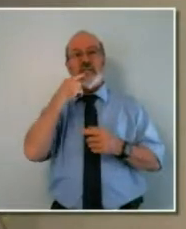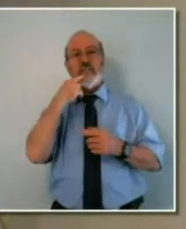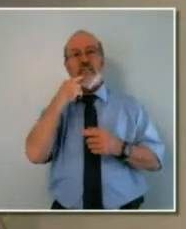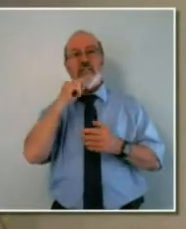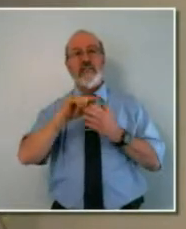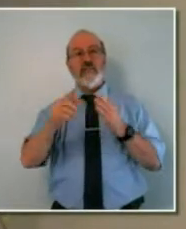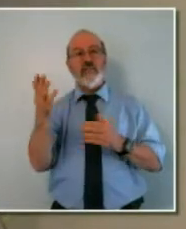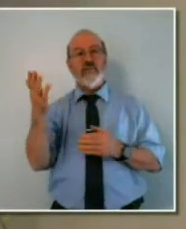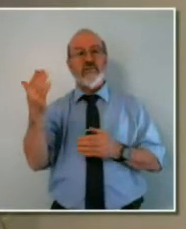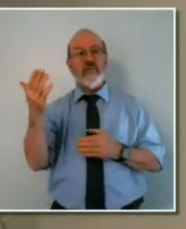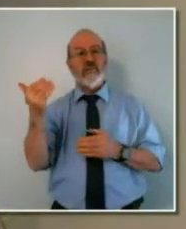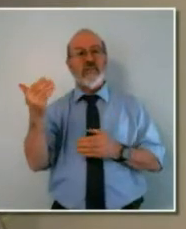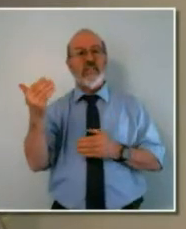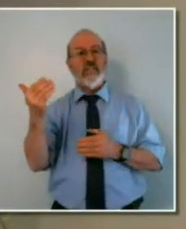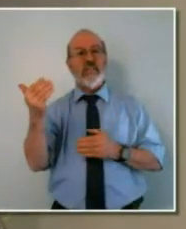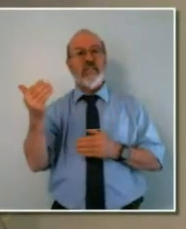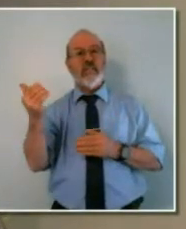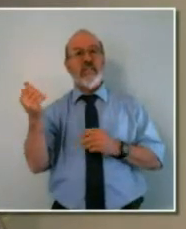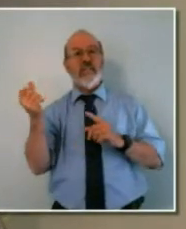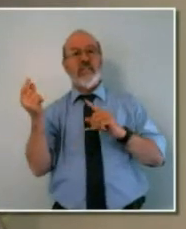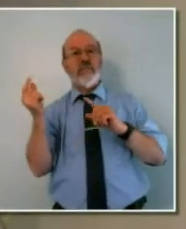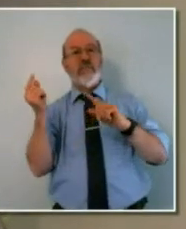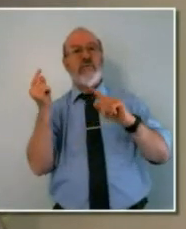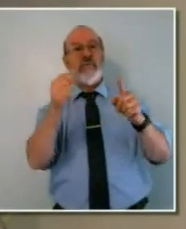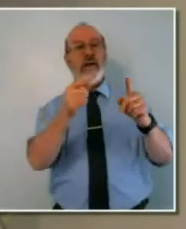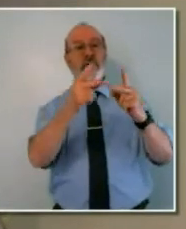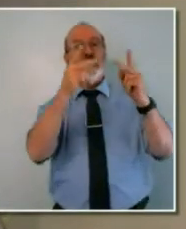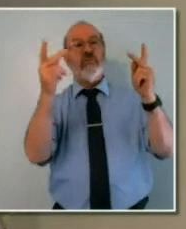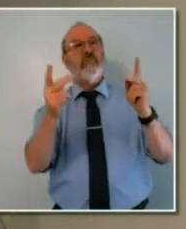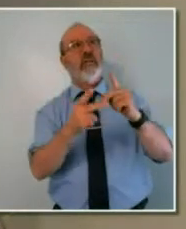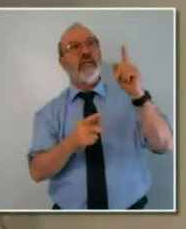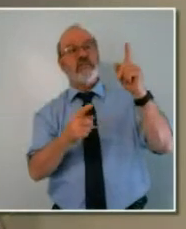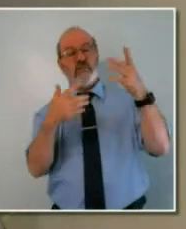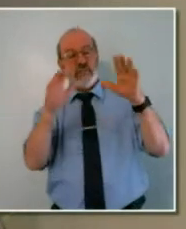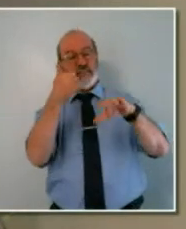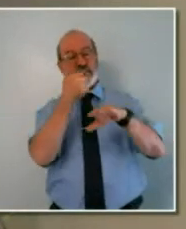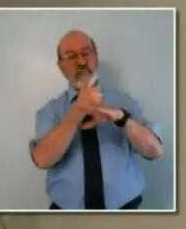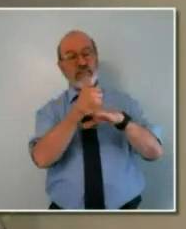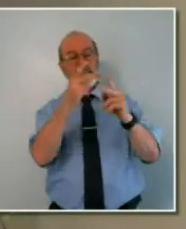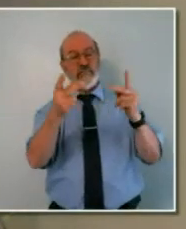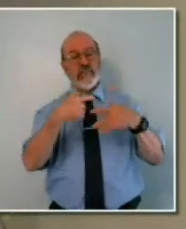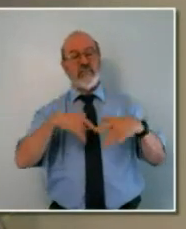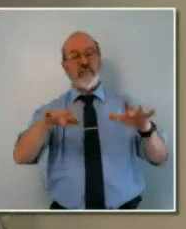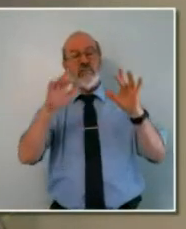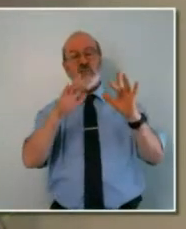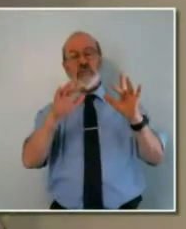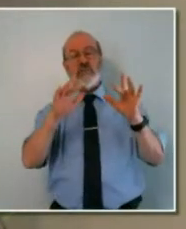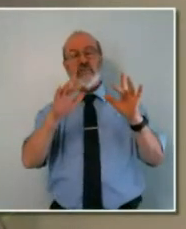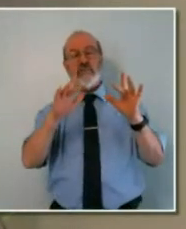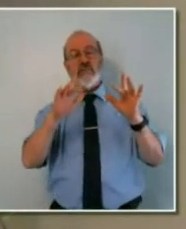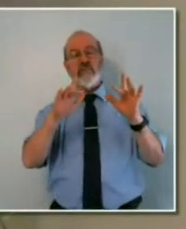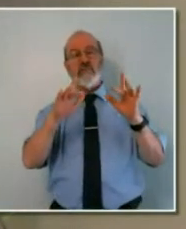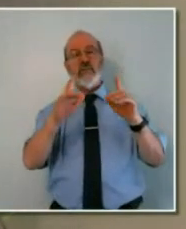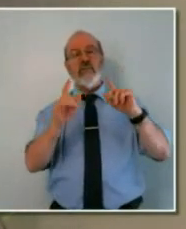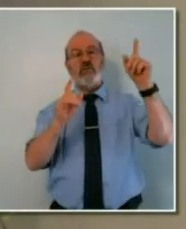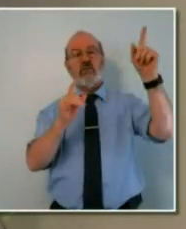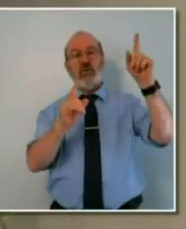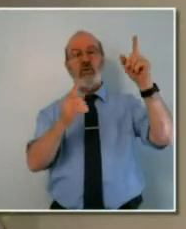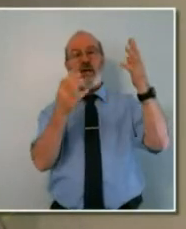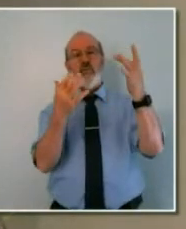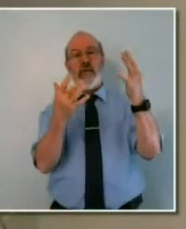15 that he's going to return to his place, and we've established that's a place of mercy, he's going to go and wait.